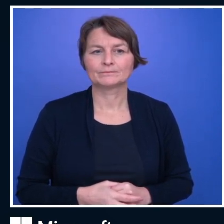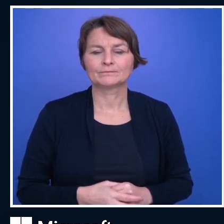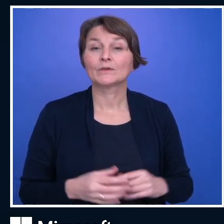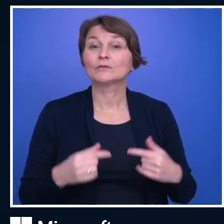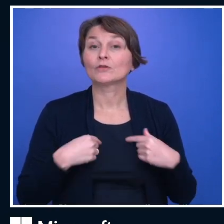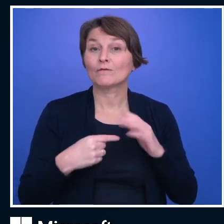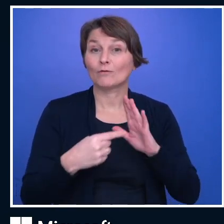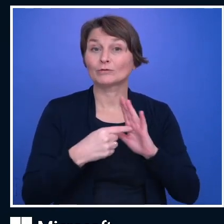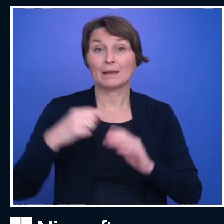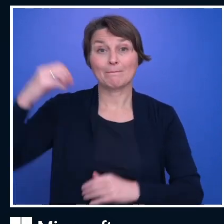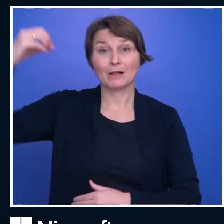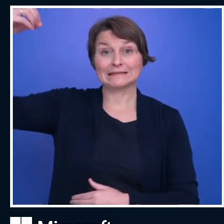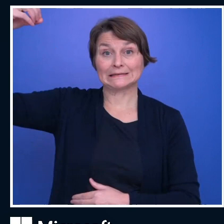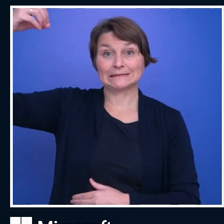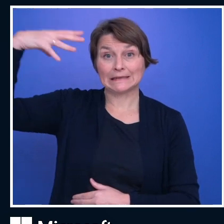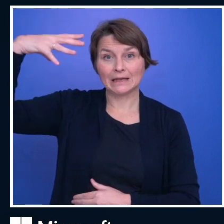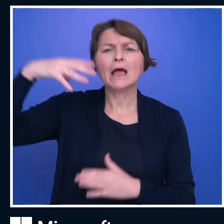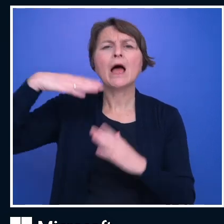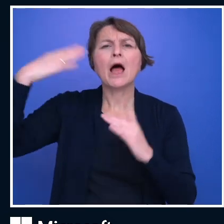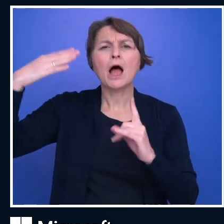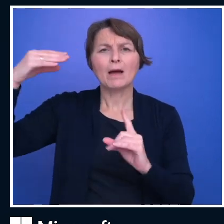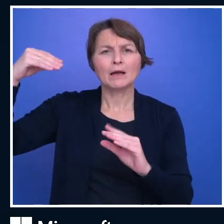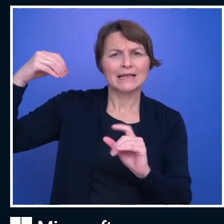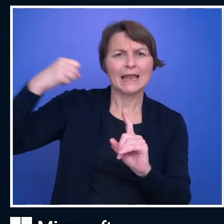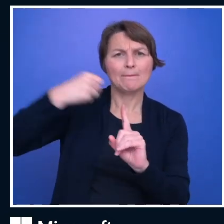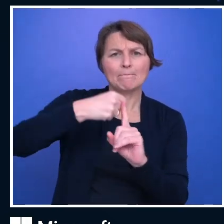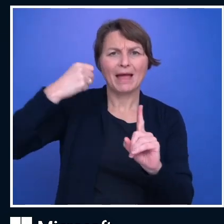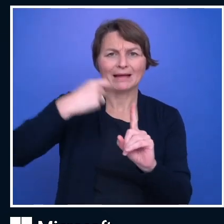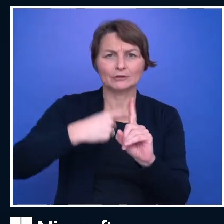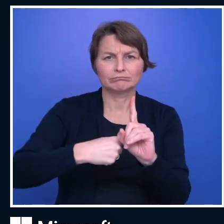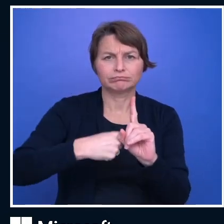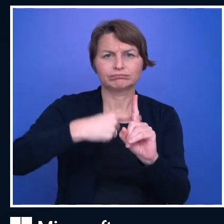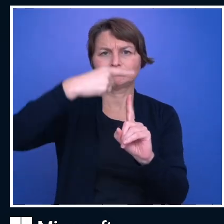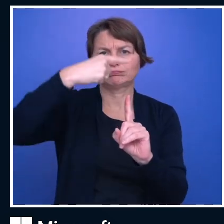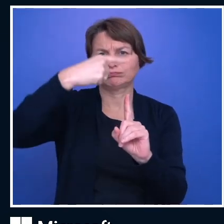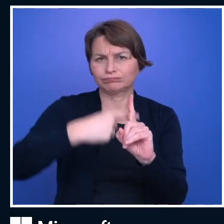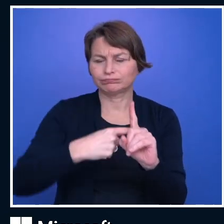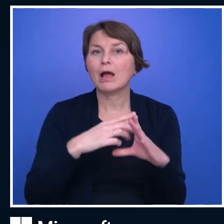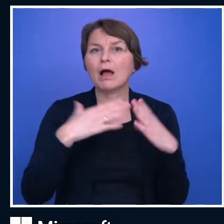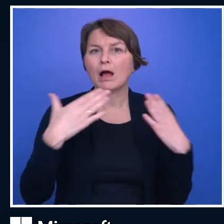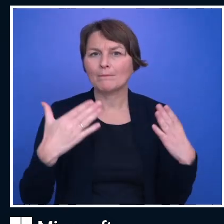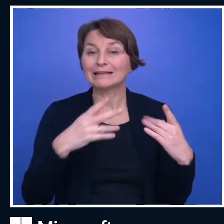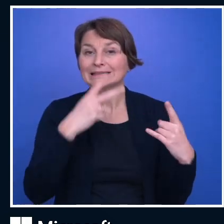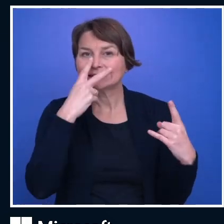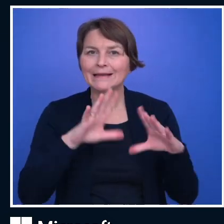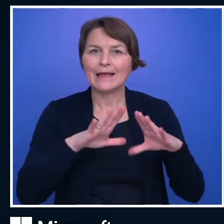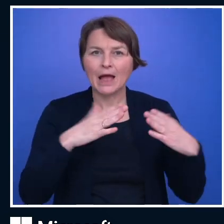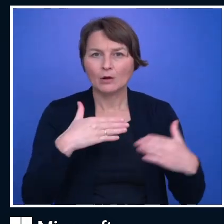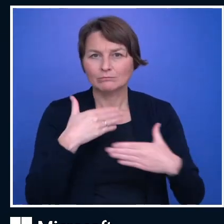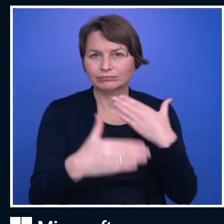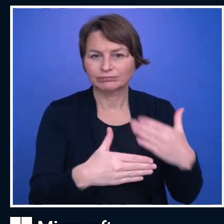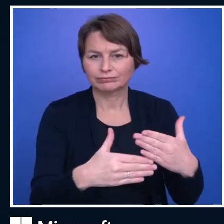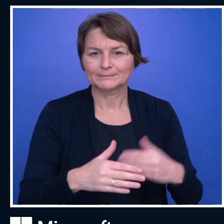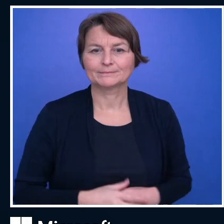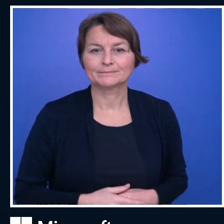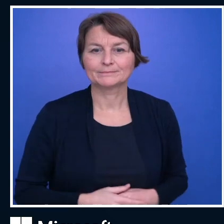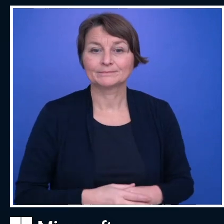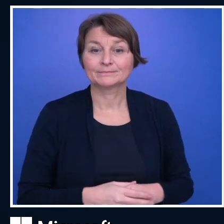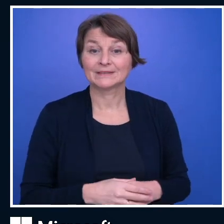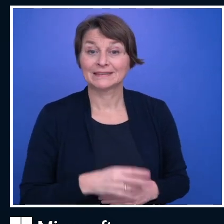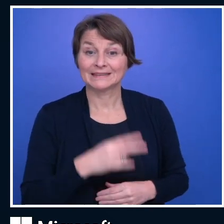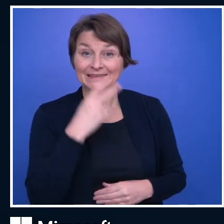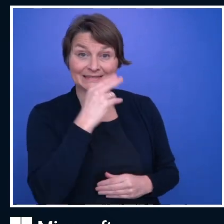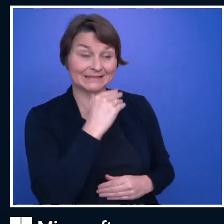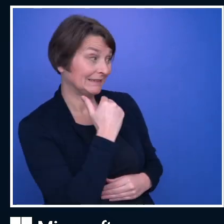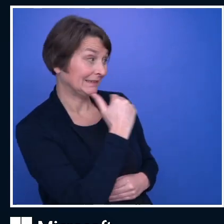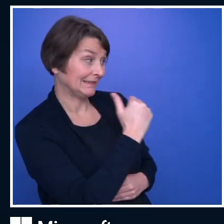that much of an impact. Again, it's a hypothetical situation. So there we see that W1 ends up taking a higher value and